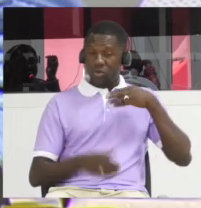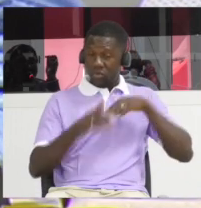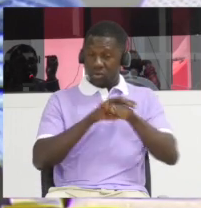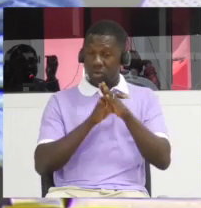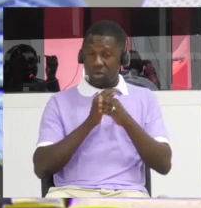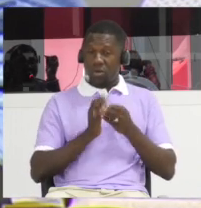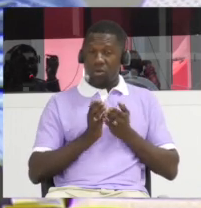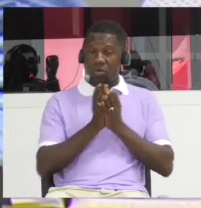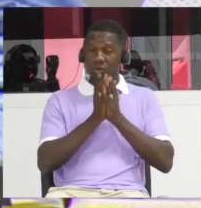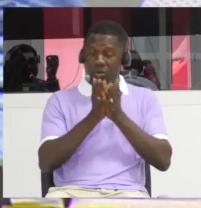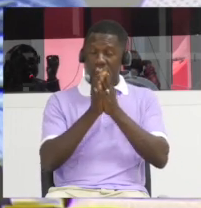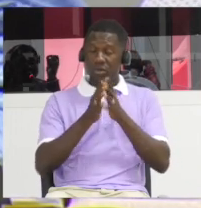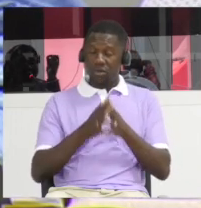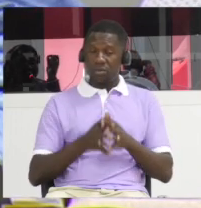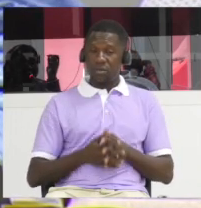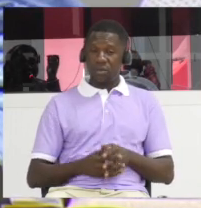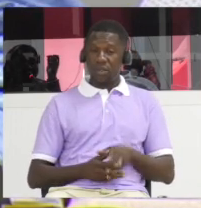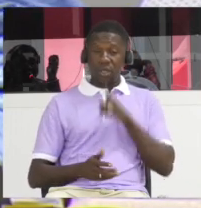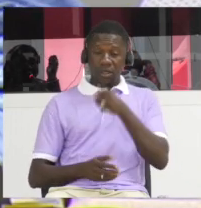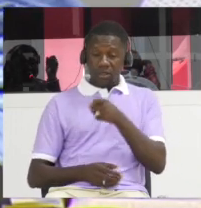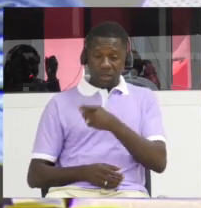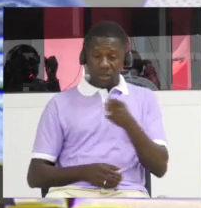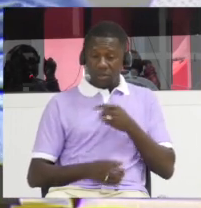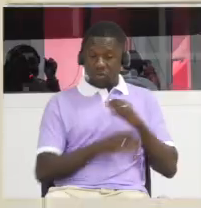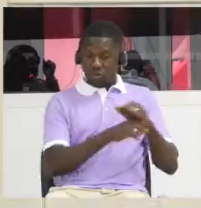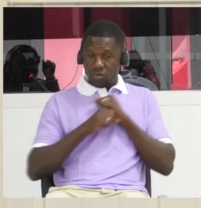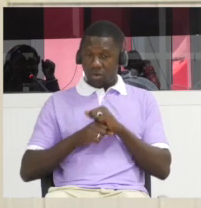this coup would have succeeded, in your honest opinion?